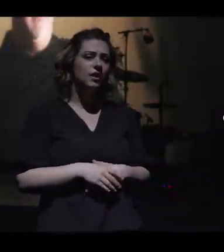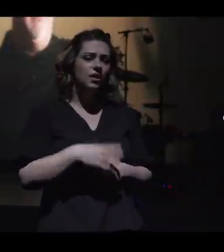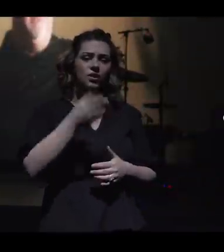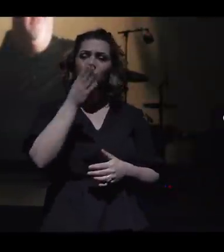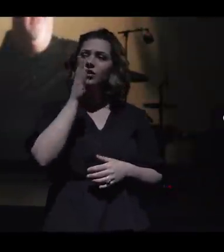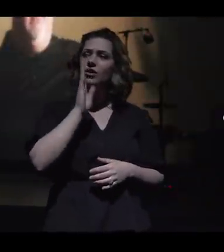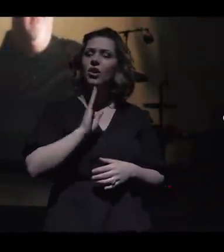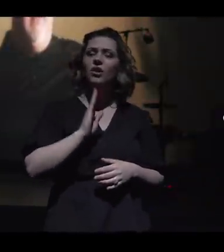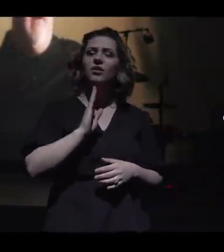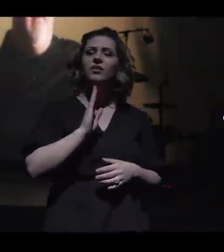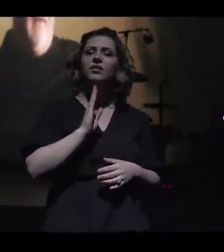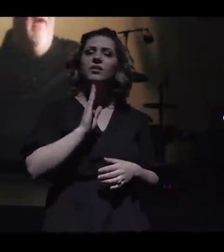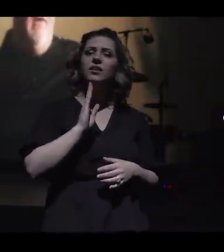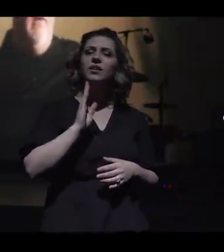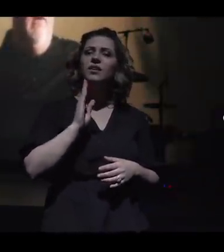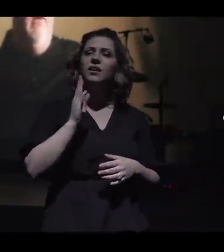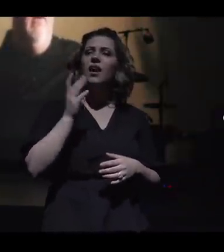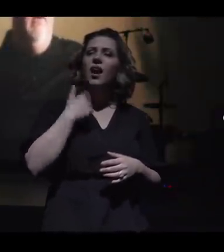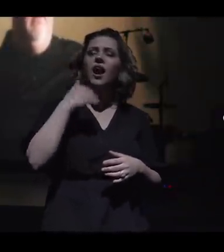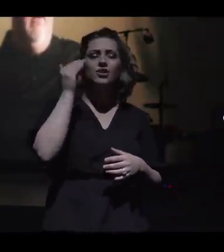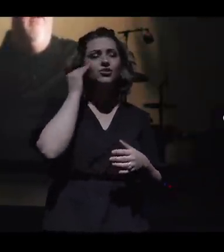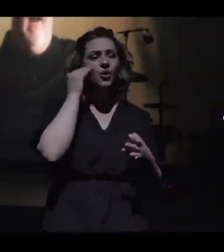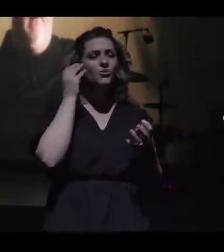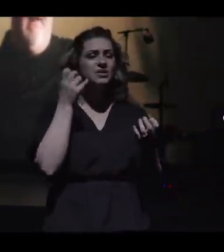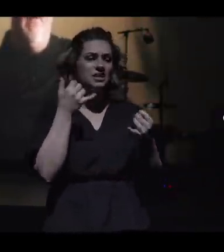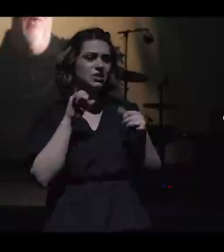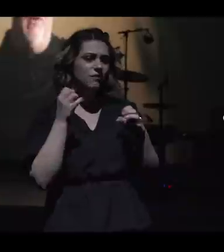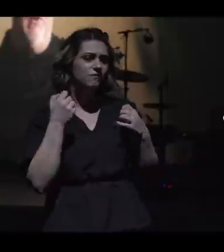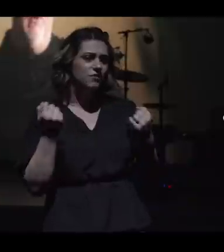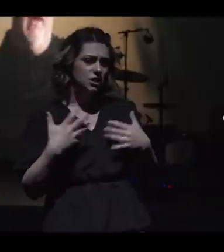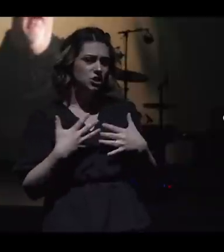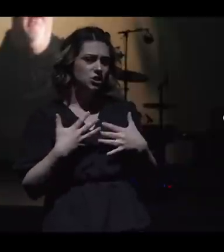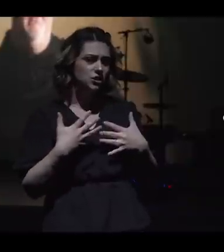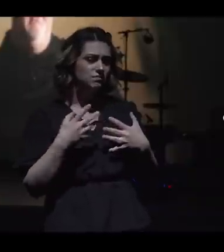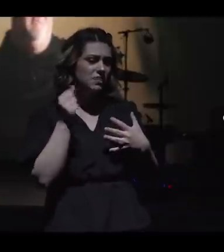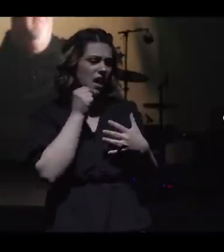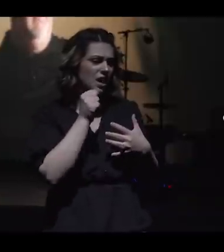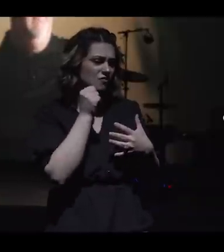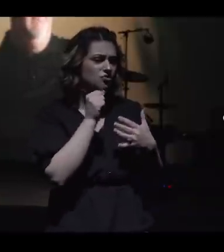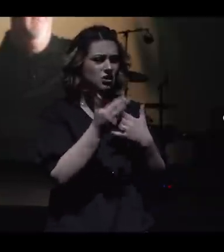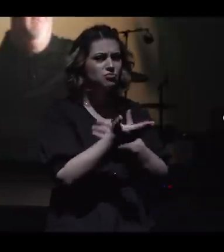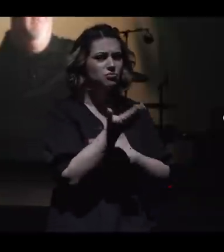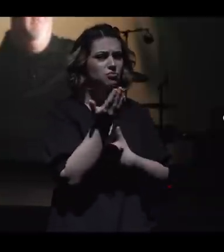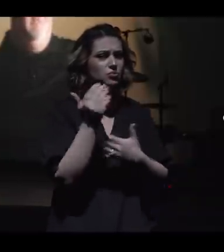Obviously, there's still some fear because every day's always a new day.